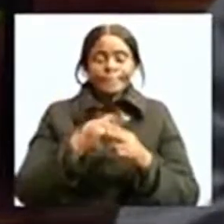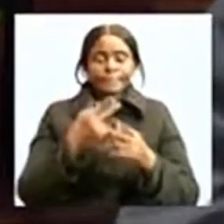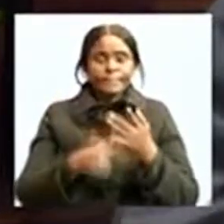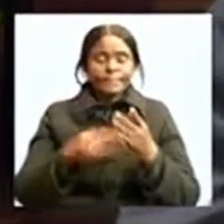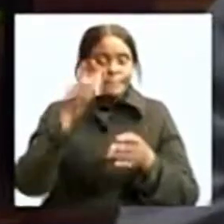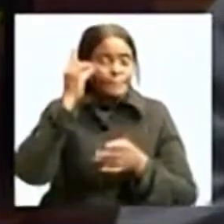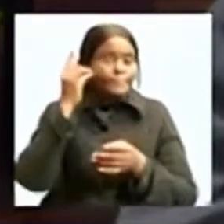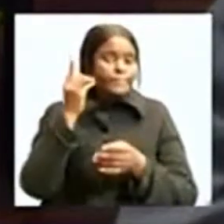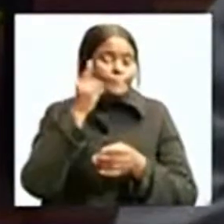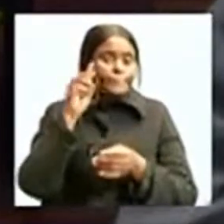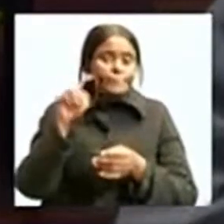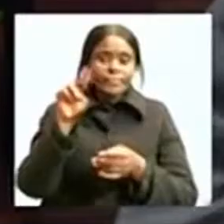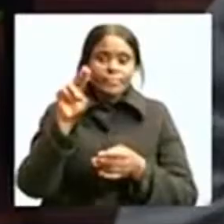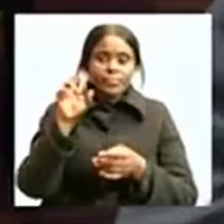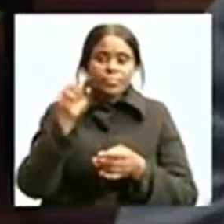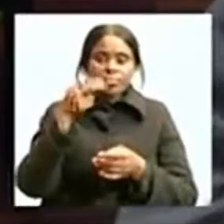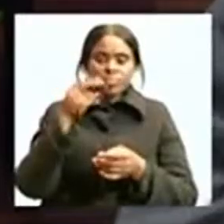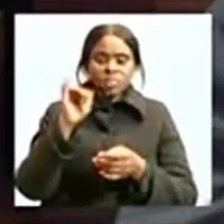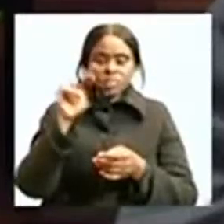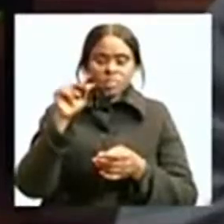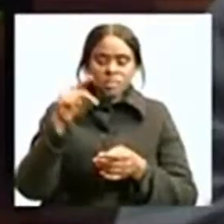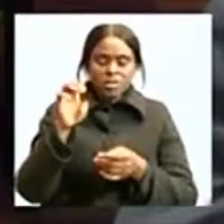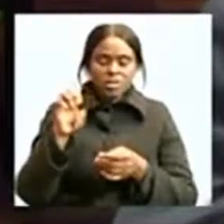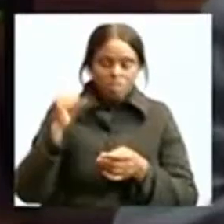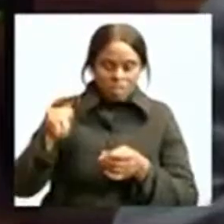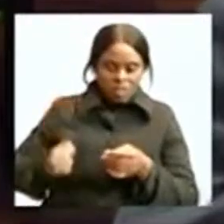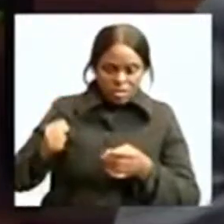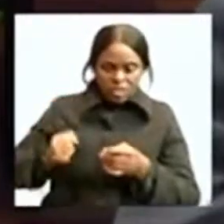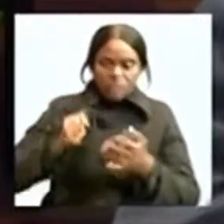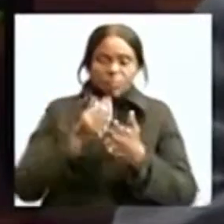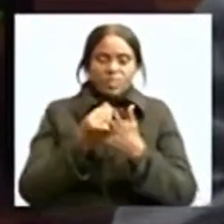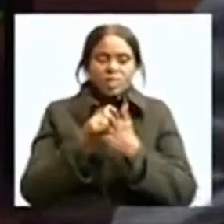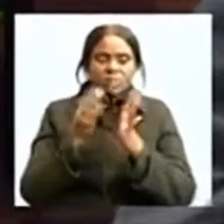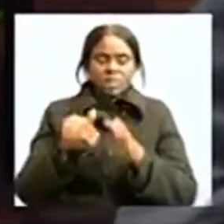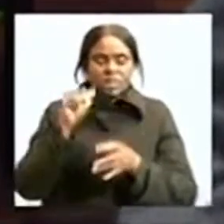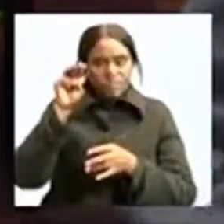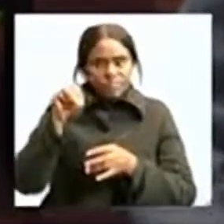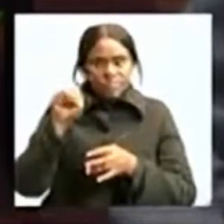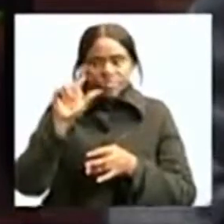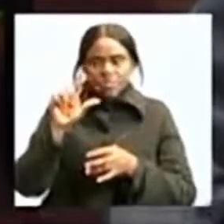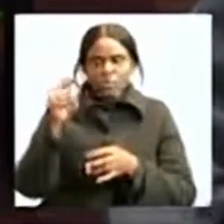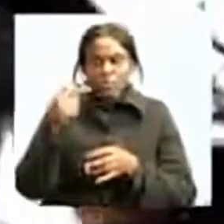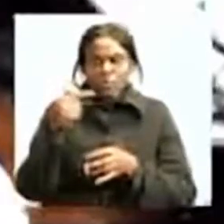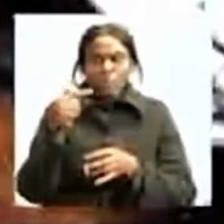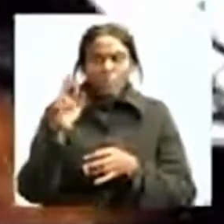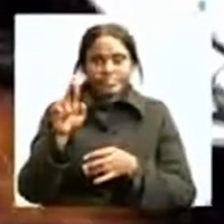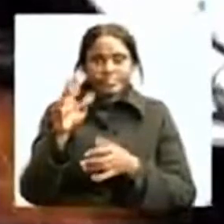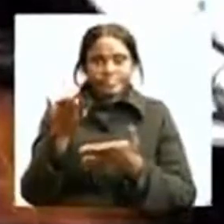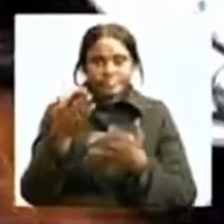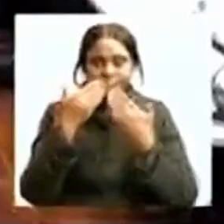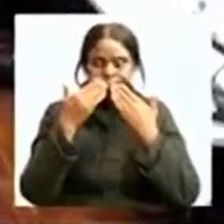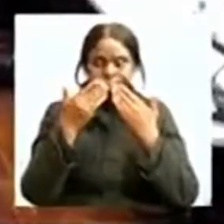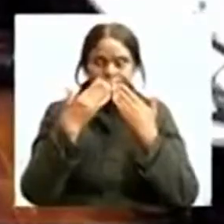David Mushinge. I'm the Chief Accountant in the Ministry of Local Government. Thank you. Thank you.